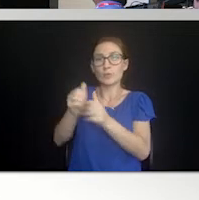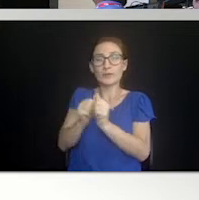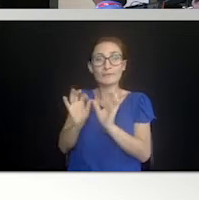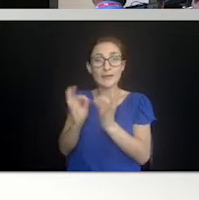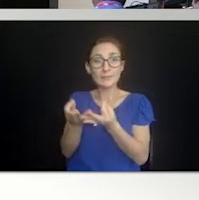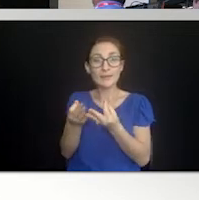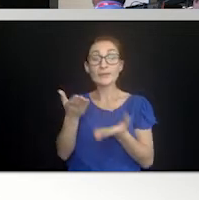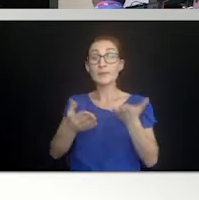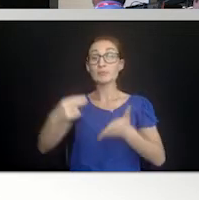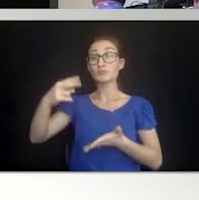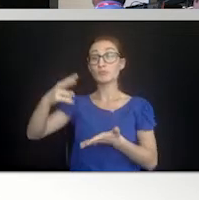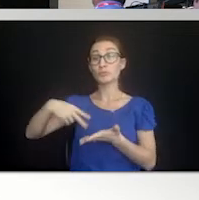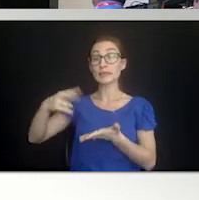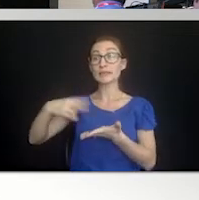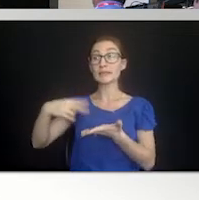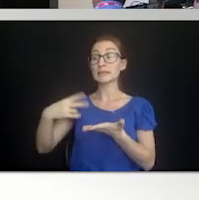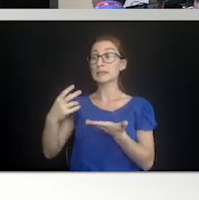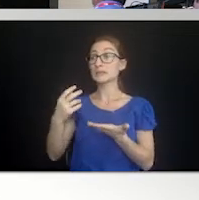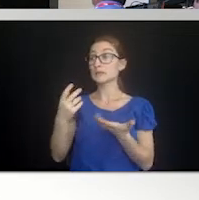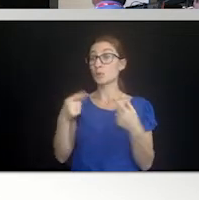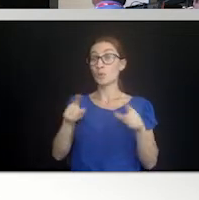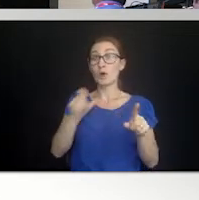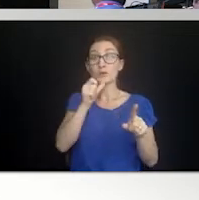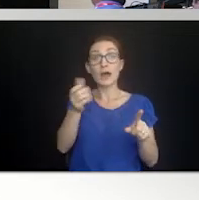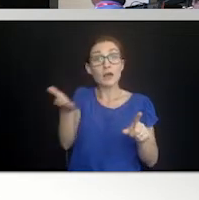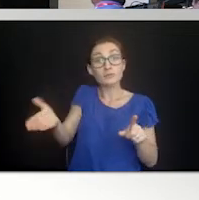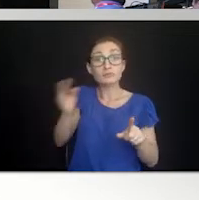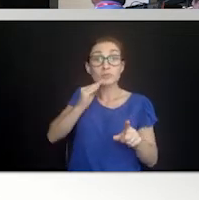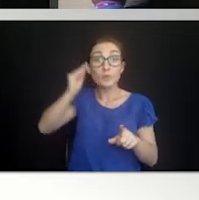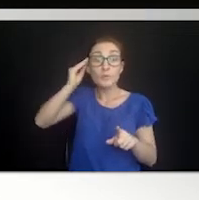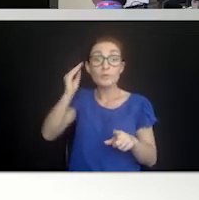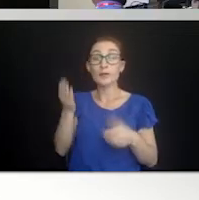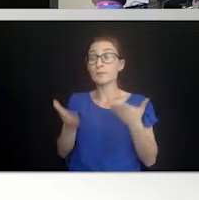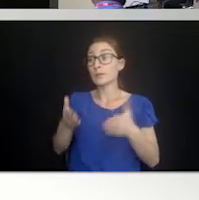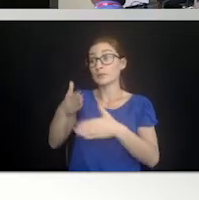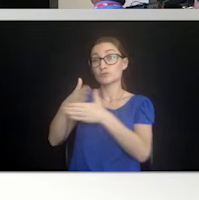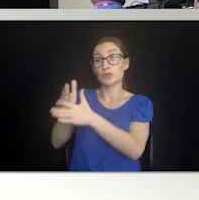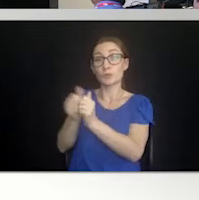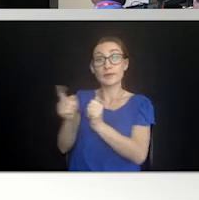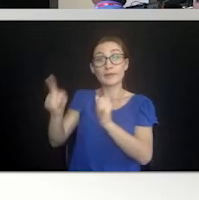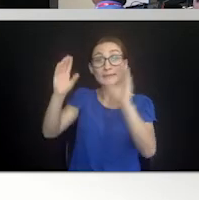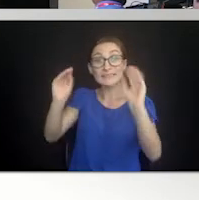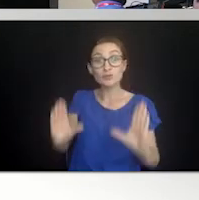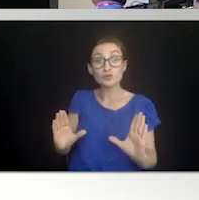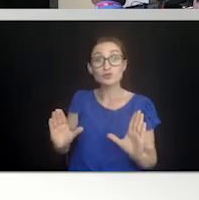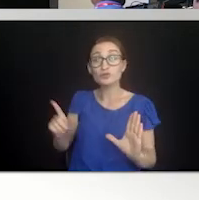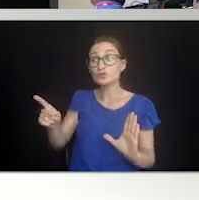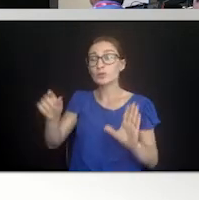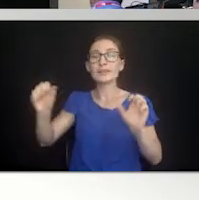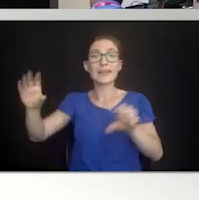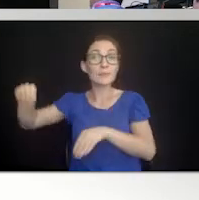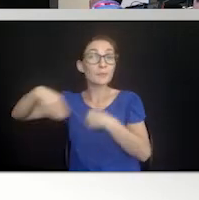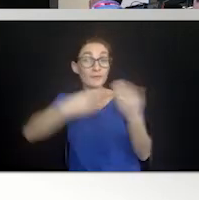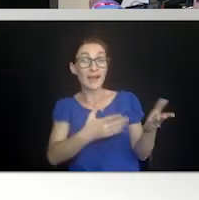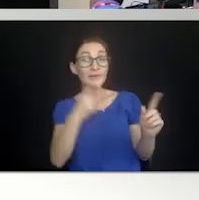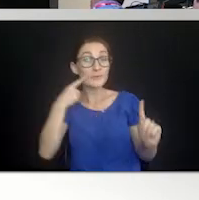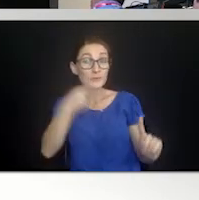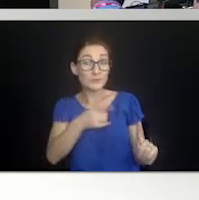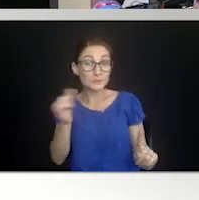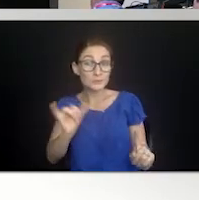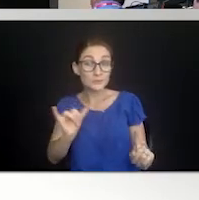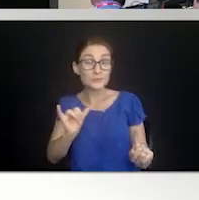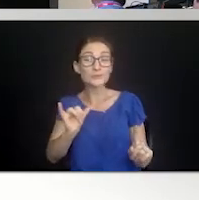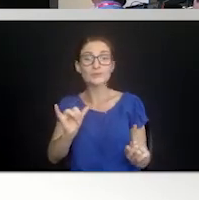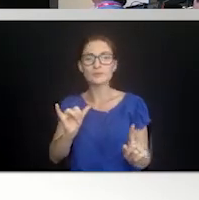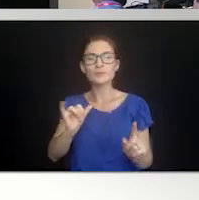that with family members in case, maybe he's reading the book while you're not there. Maybe you could share it with a teacher. You could also ask your teacher to provide goals for you